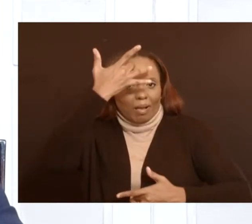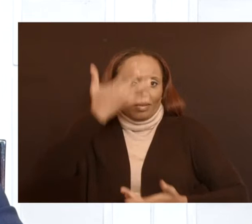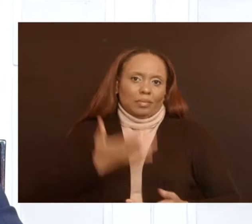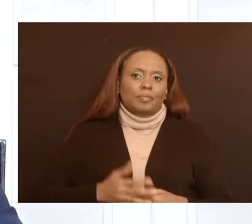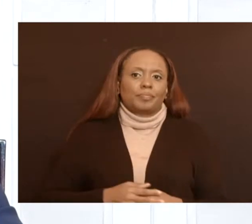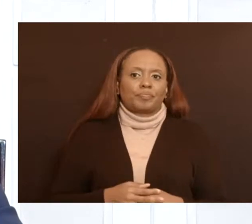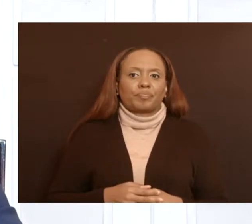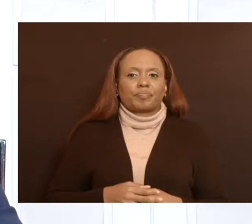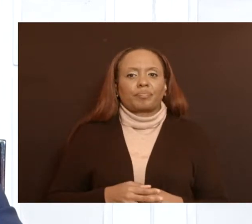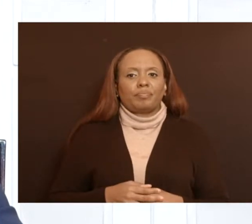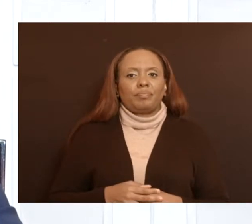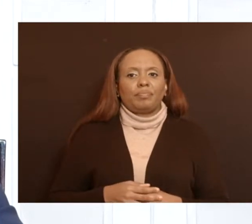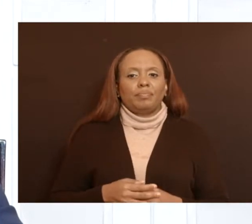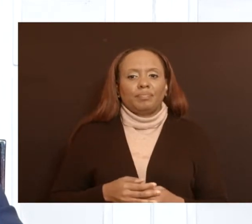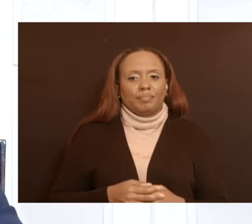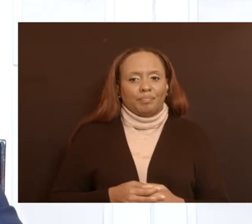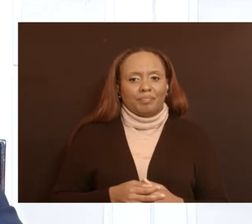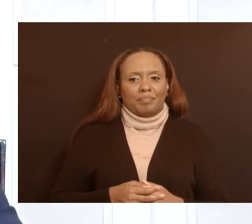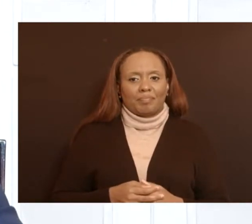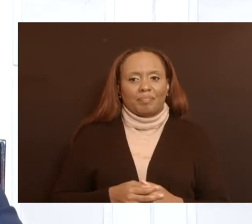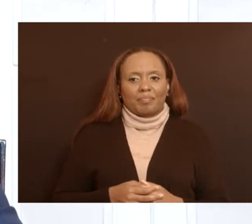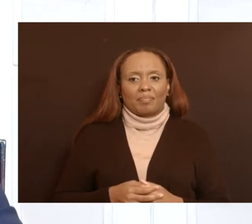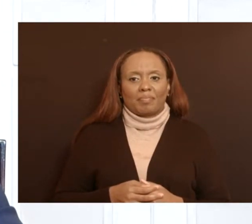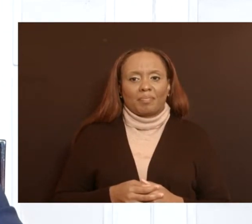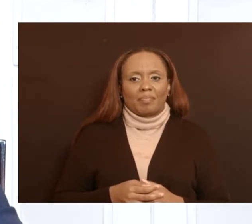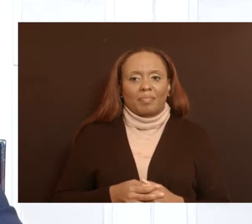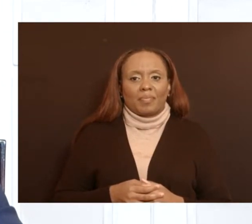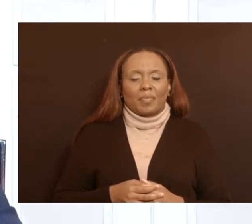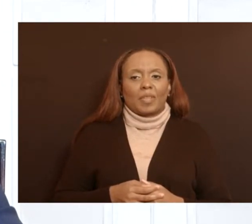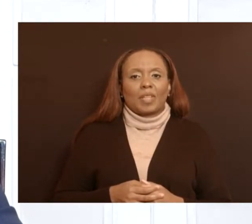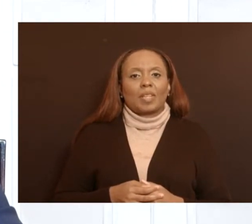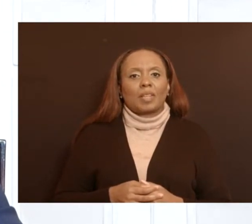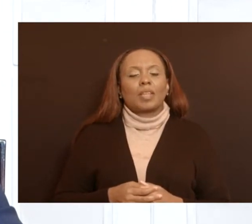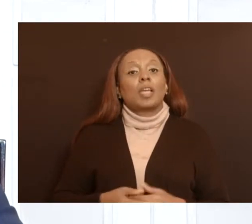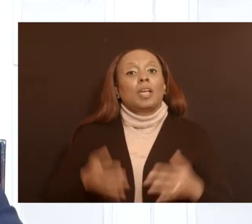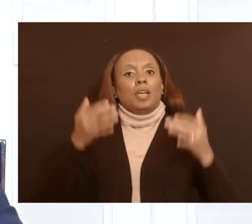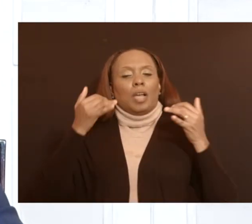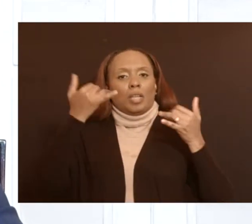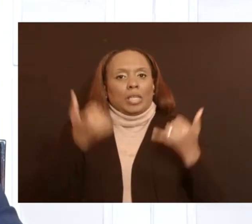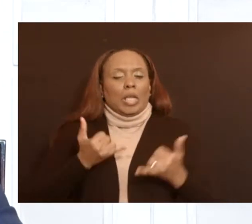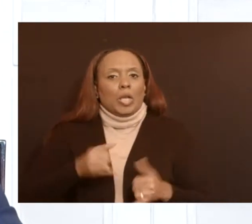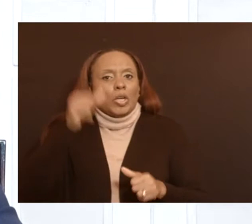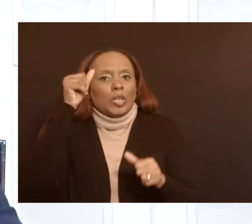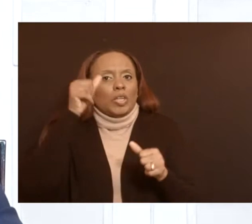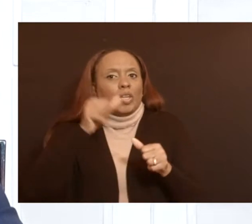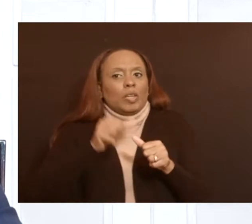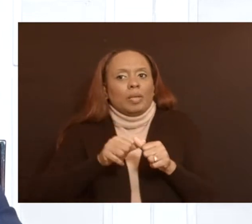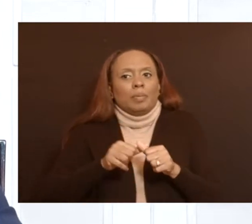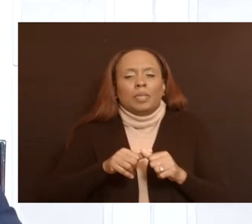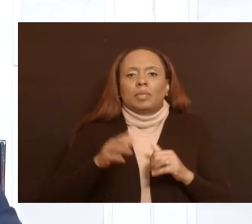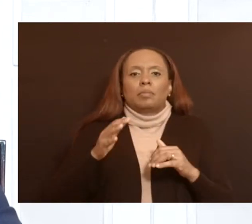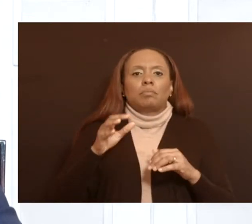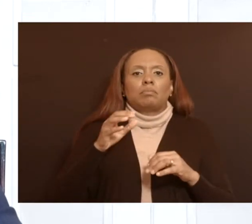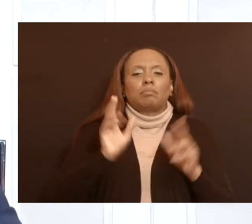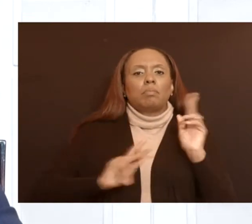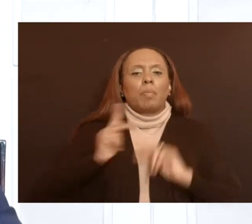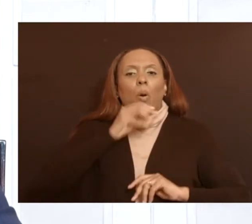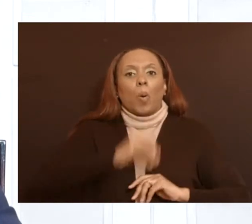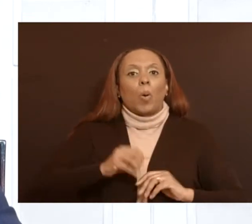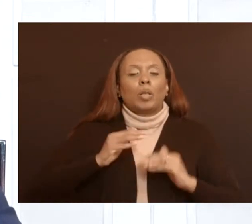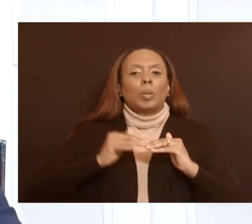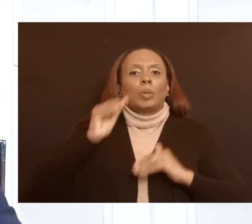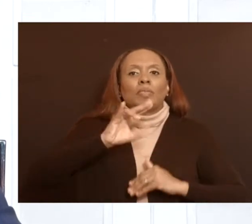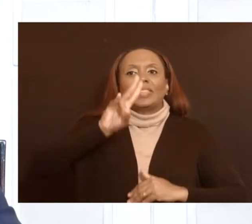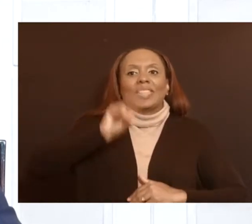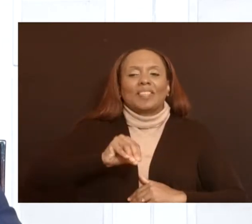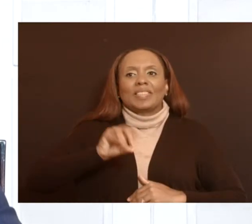the first part of the outbreak and the second part of the outbreak and the age groups that we were seeing. We're not seeing those 70, 80-year-olds, 90-year-olds. It was a